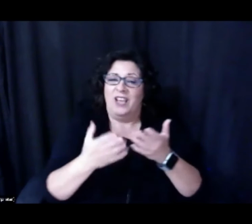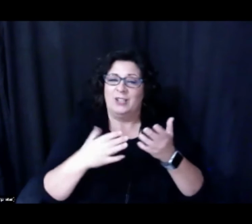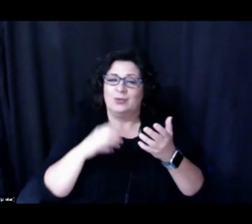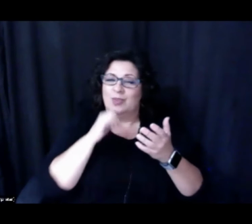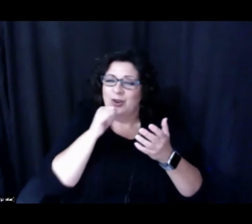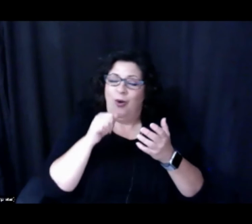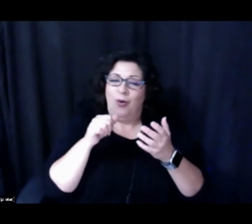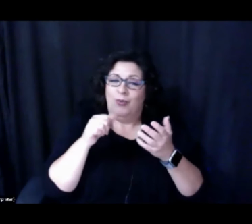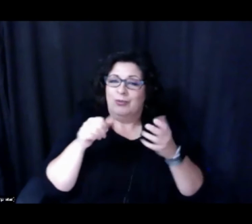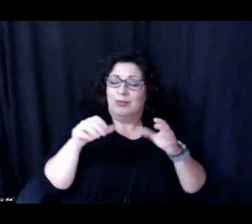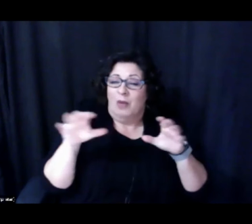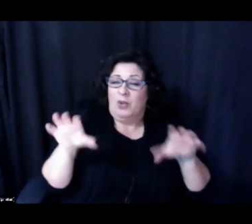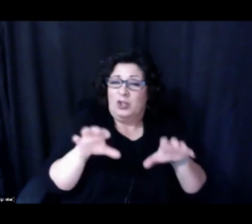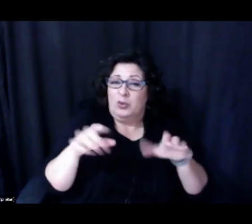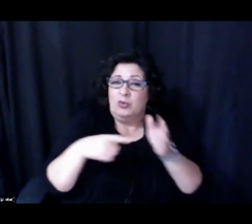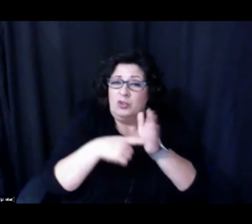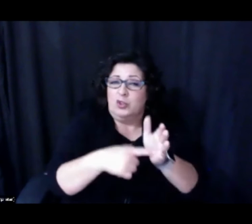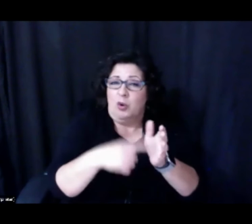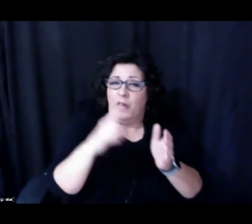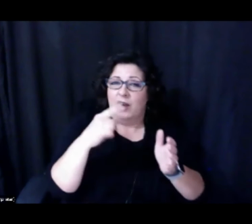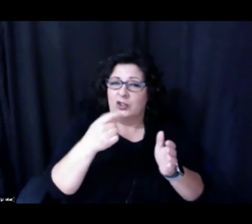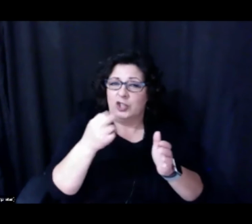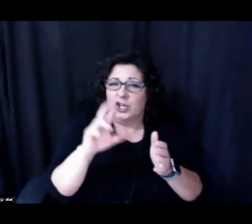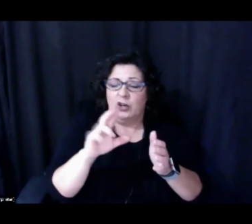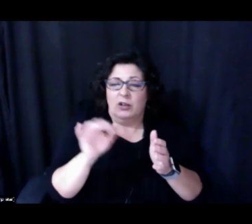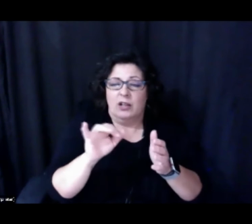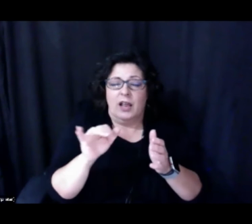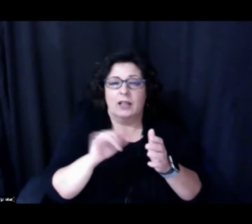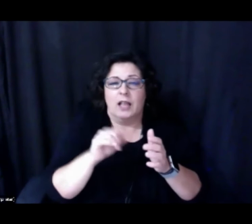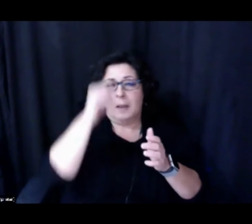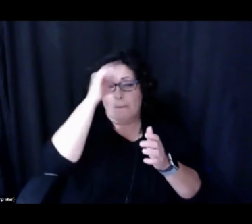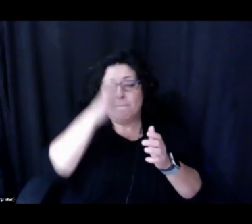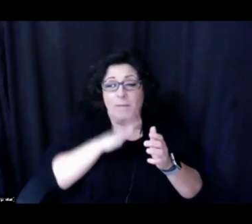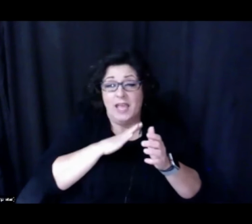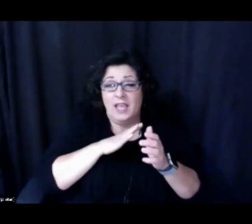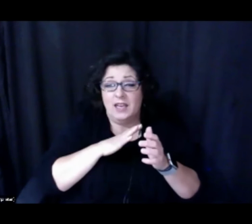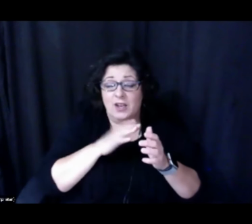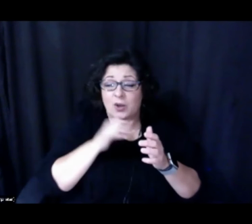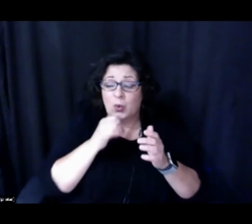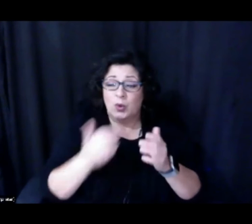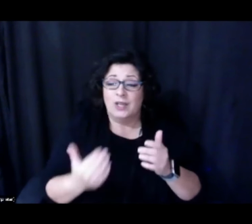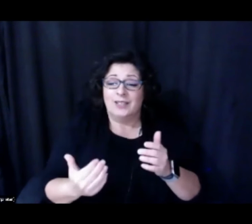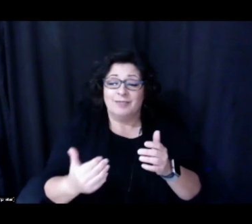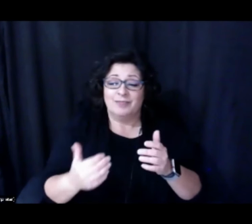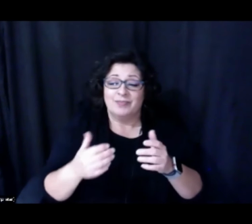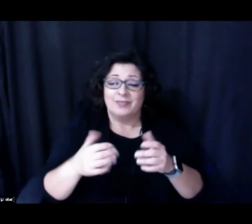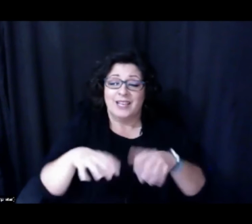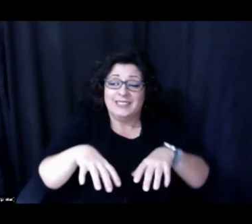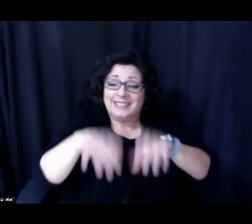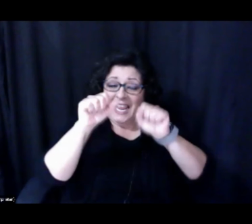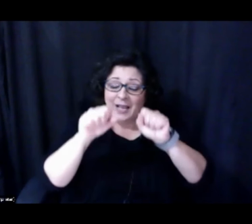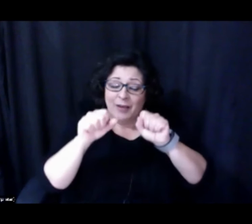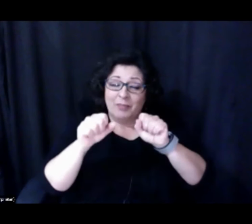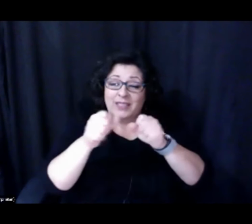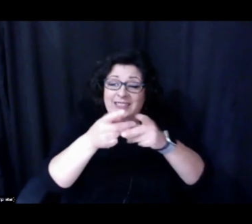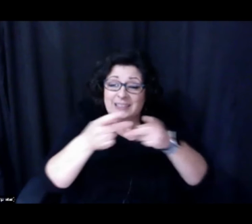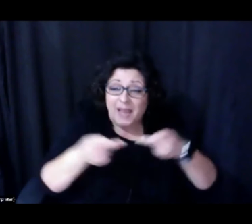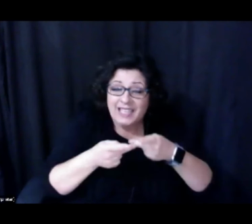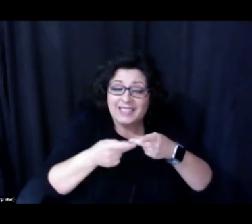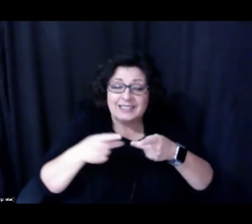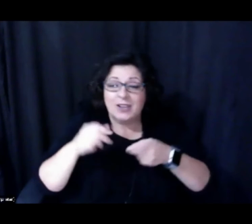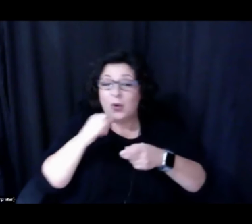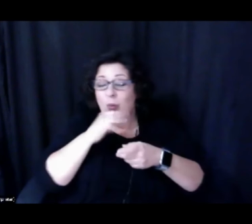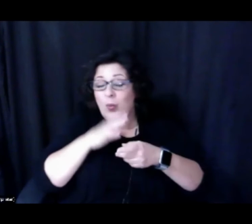So one thing that we think about is like men take up space and women take up less space.